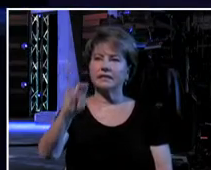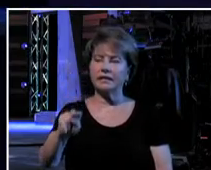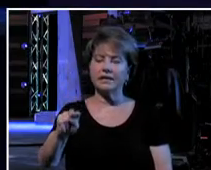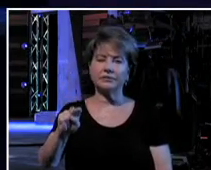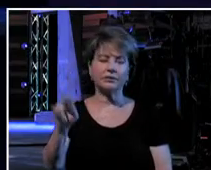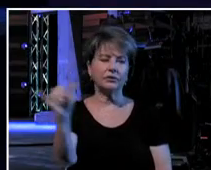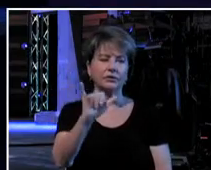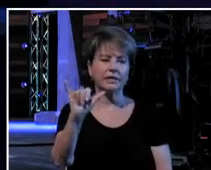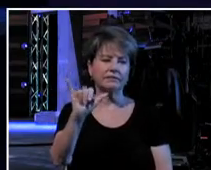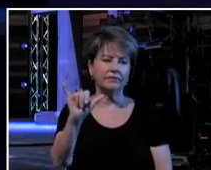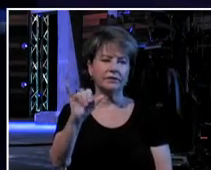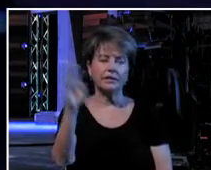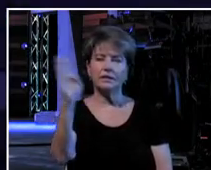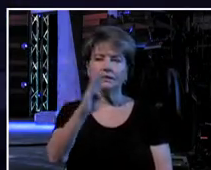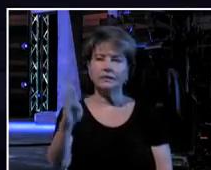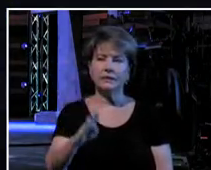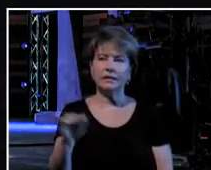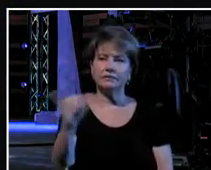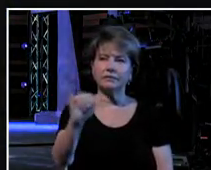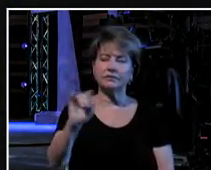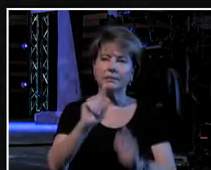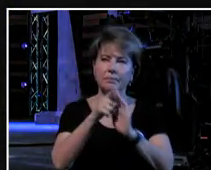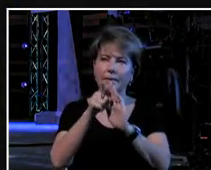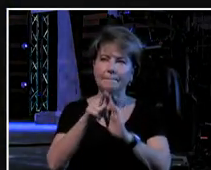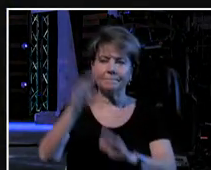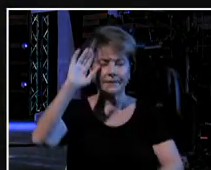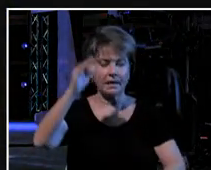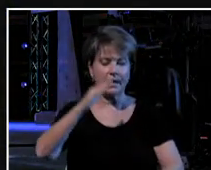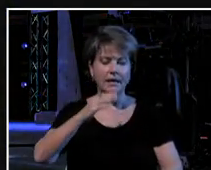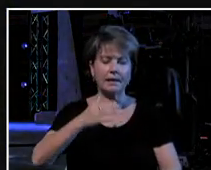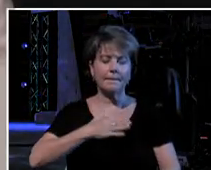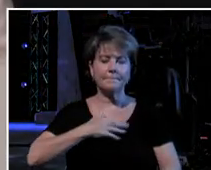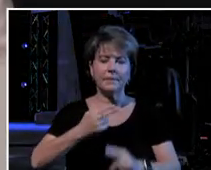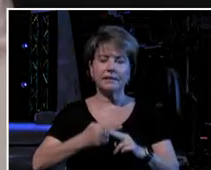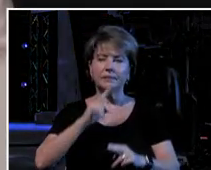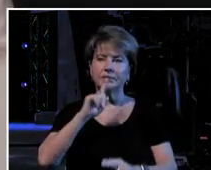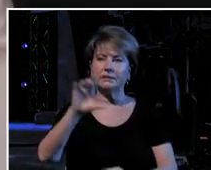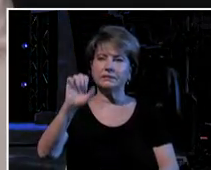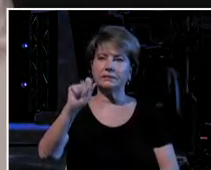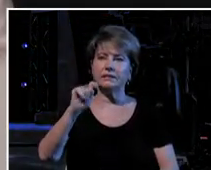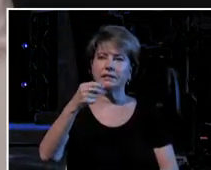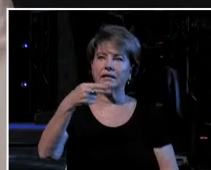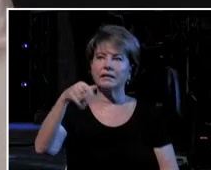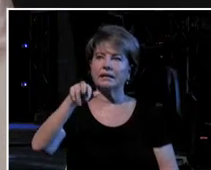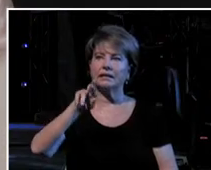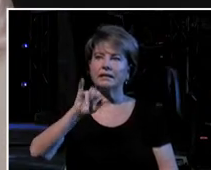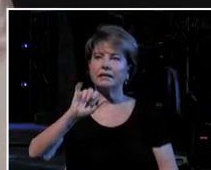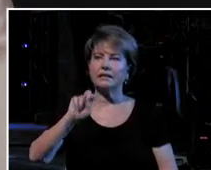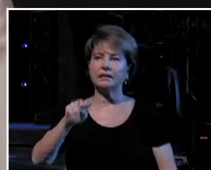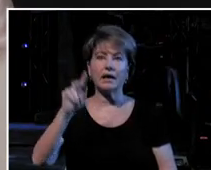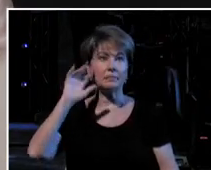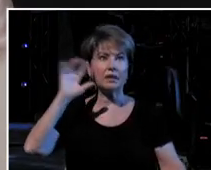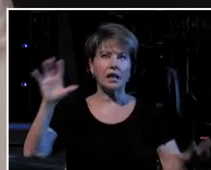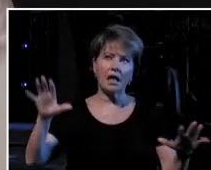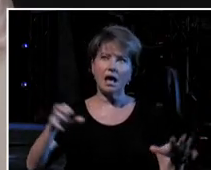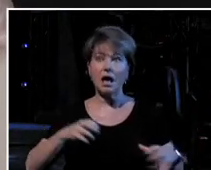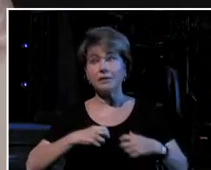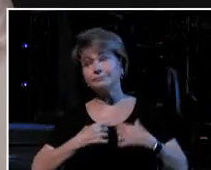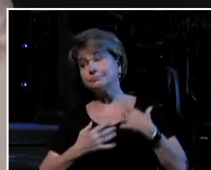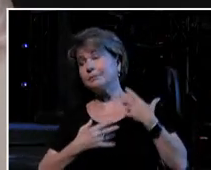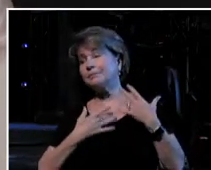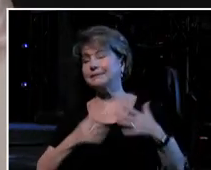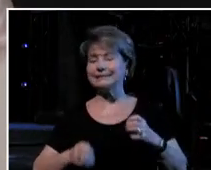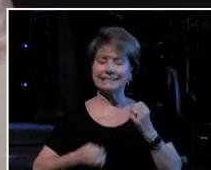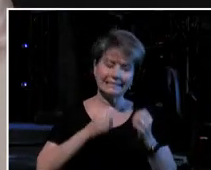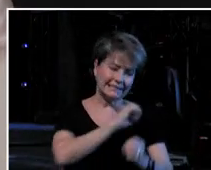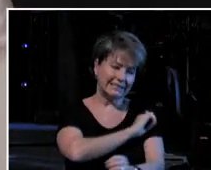the same moment. Listen to her. Hi, I'm Catherine. I am loud and bubbly and